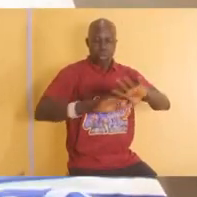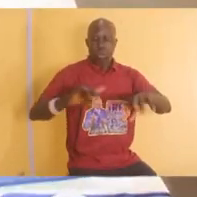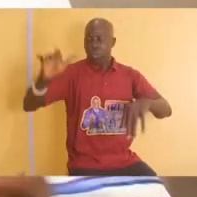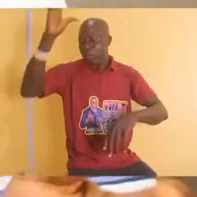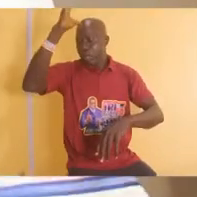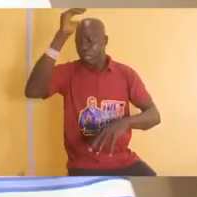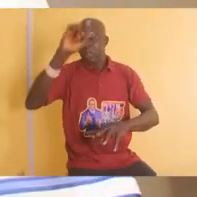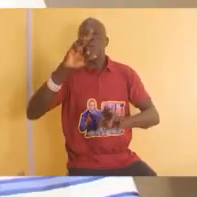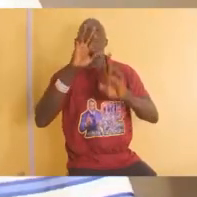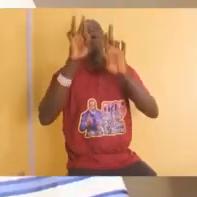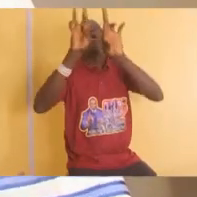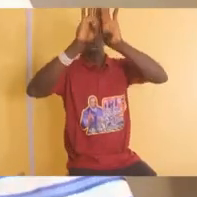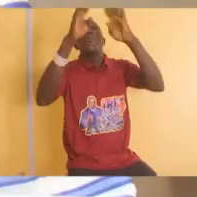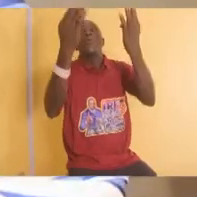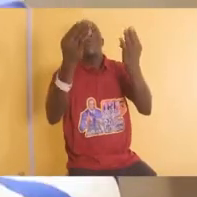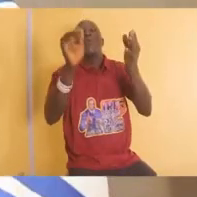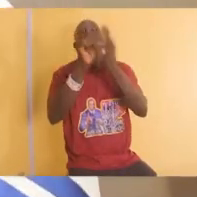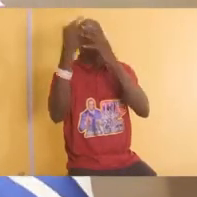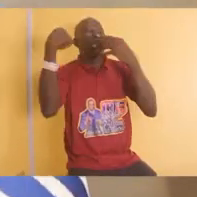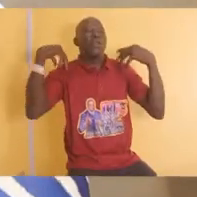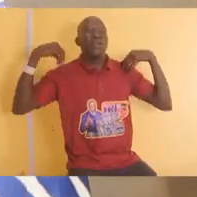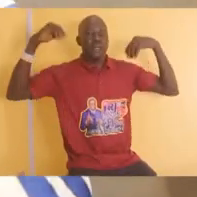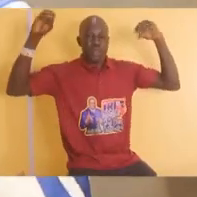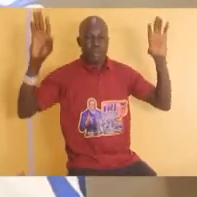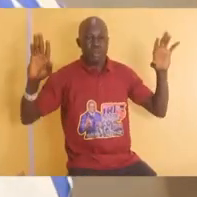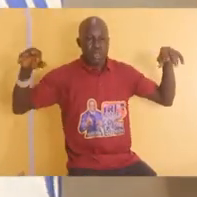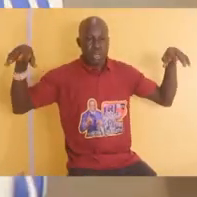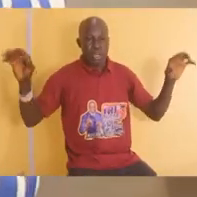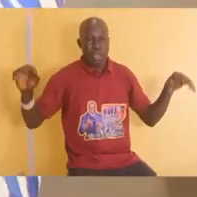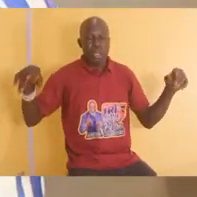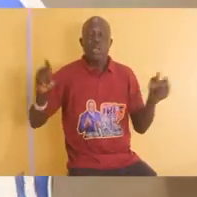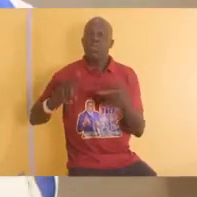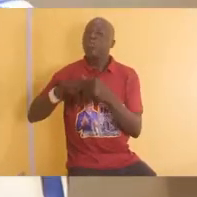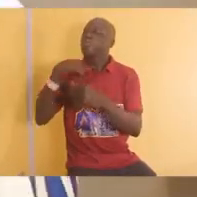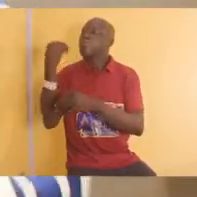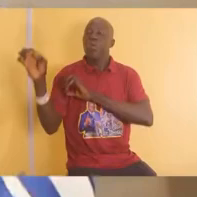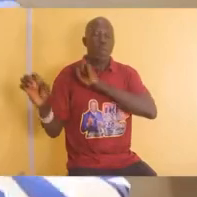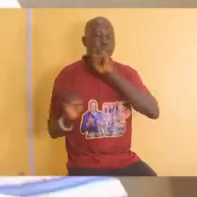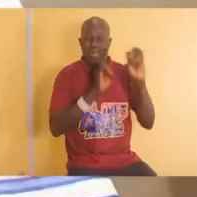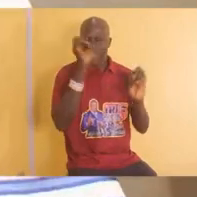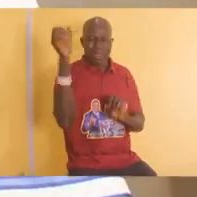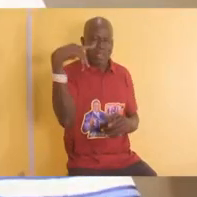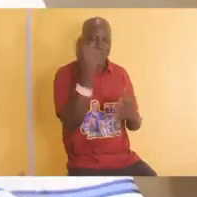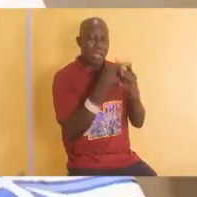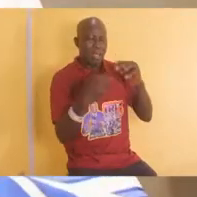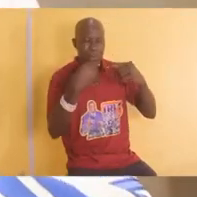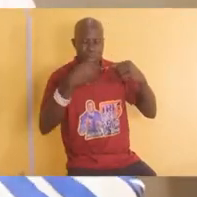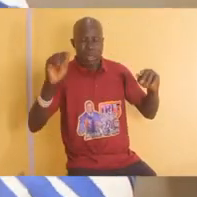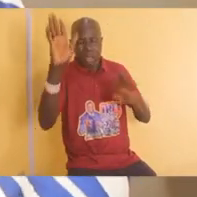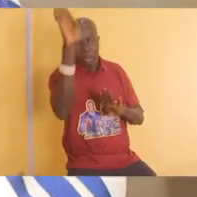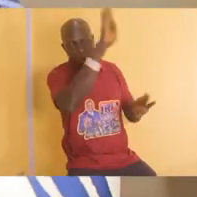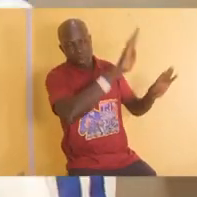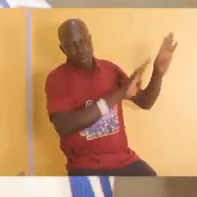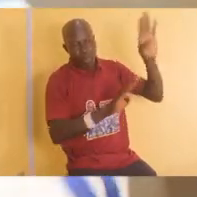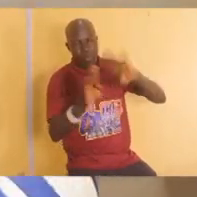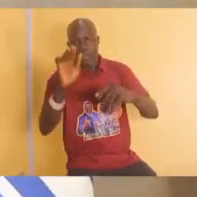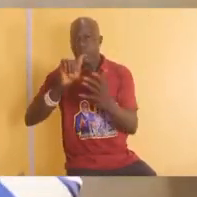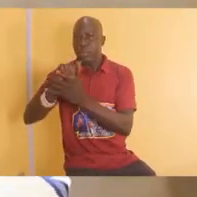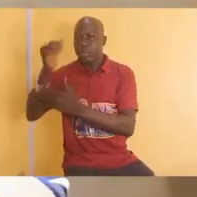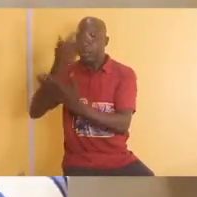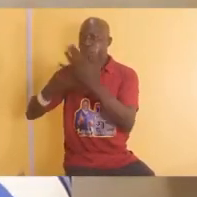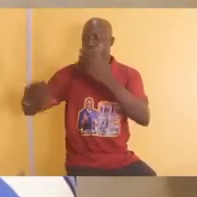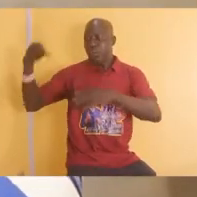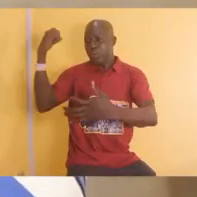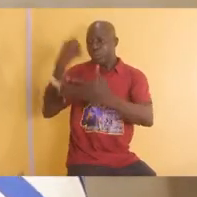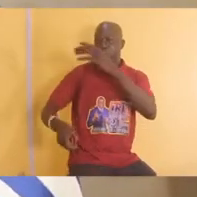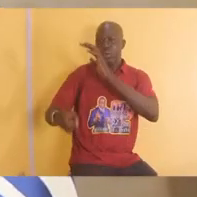Father. Oh, ye heaven be open. For the angels. All of you that have been afflicted. You that have